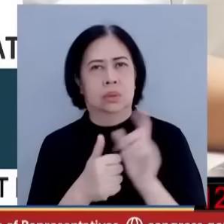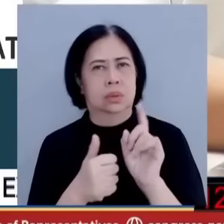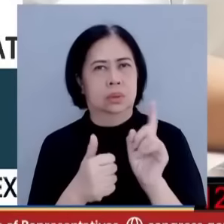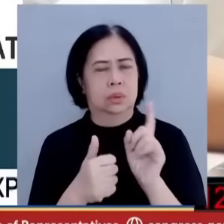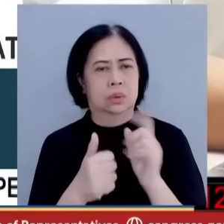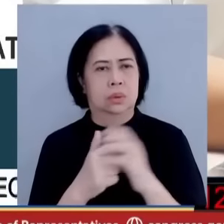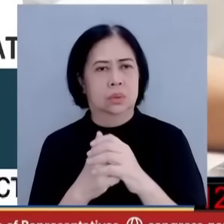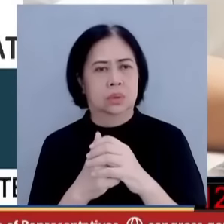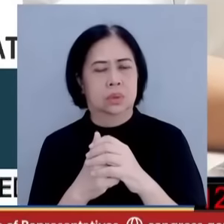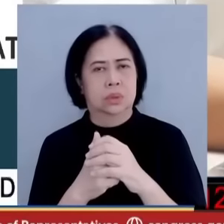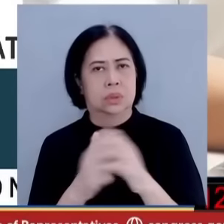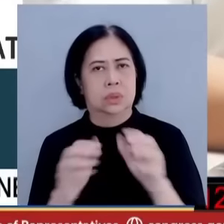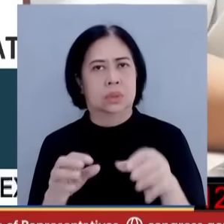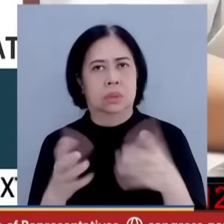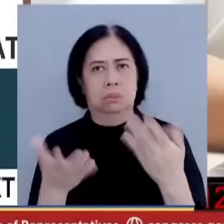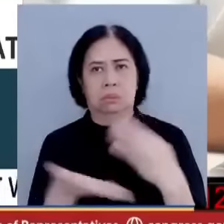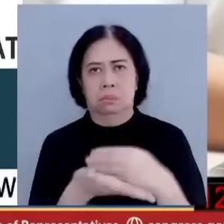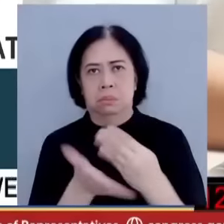provide the budget to